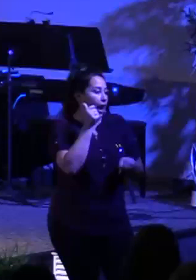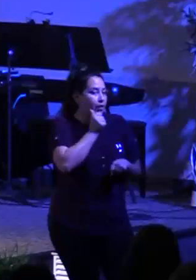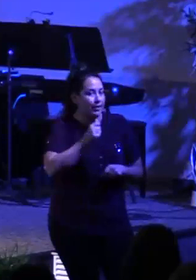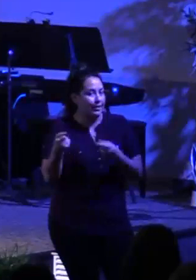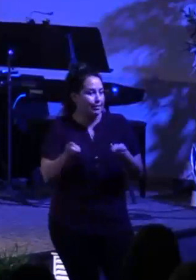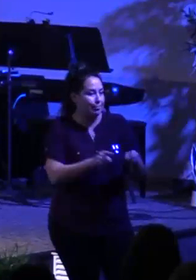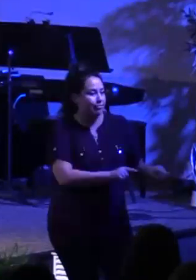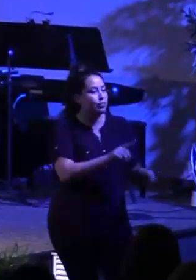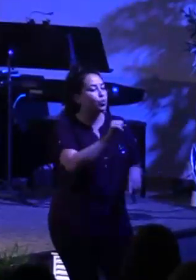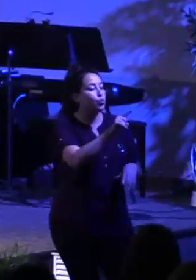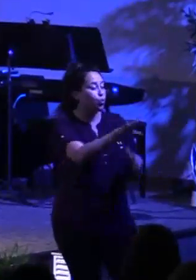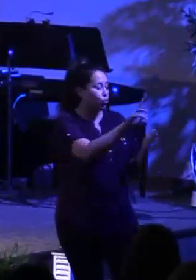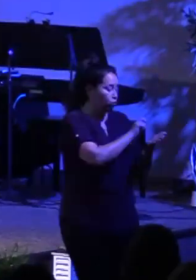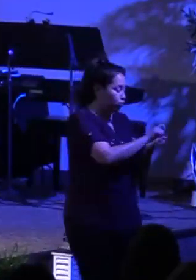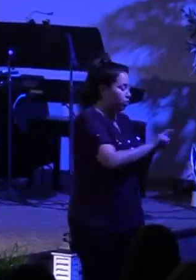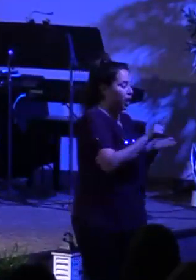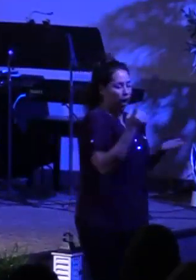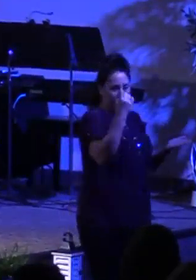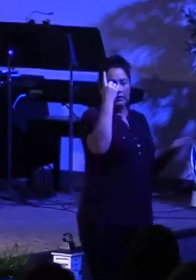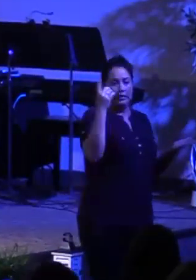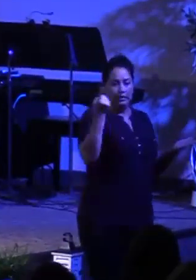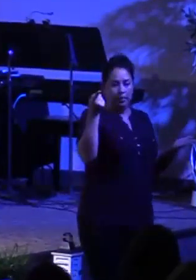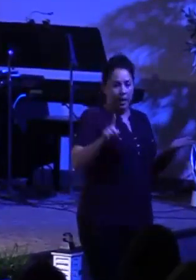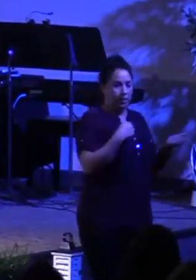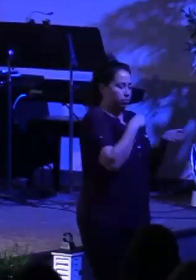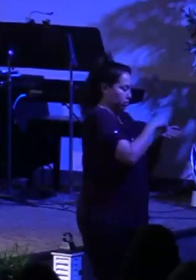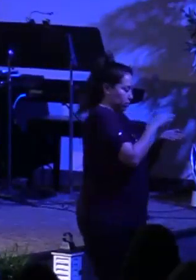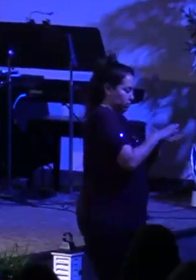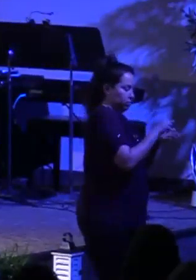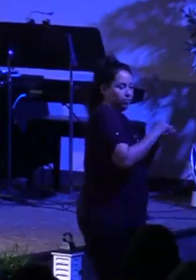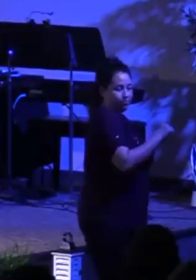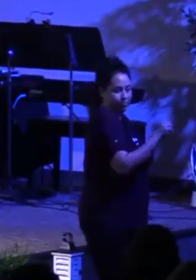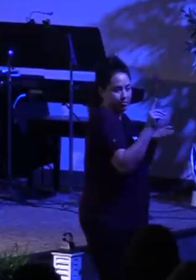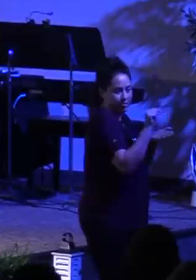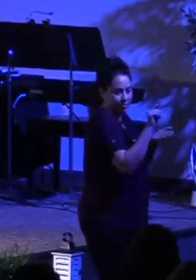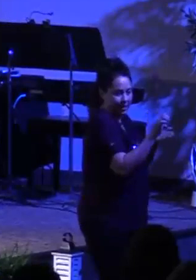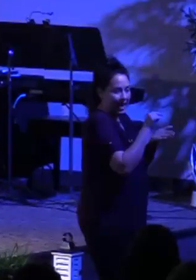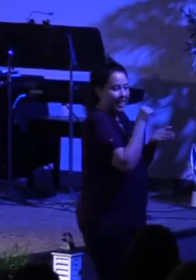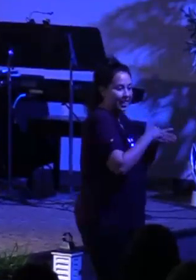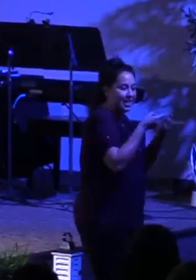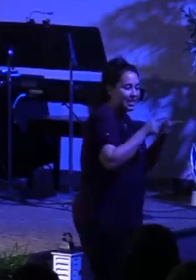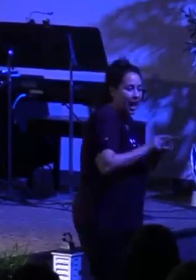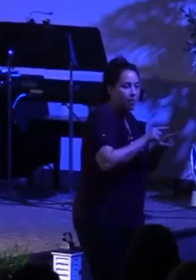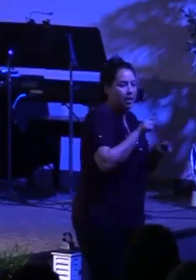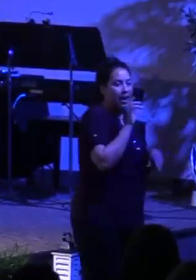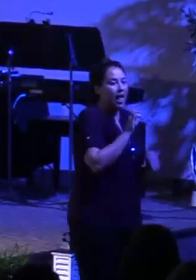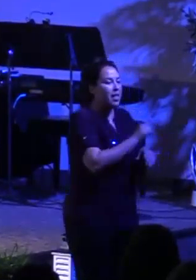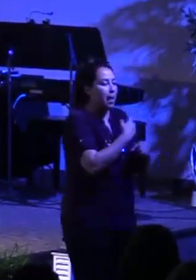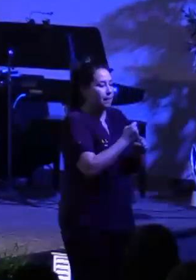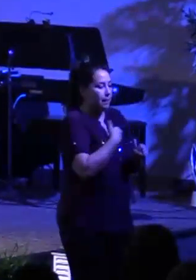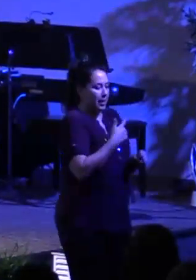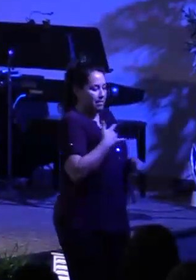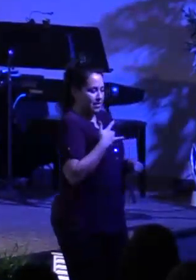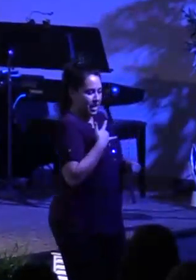You write that thing down. This is what happened. You put a date on it. This is what happened, and this is how it made me feel. Then you